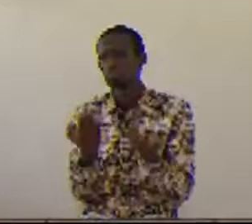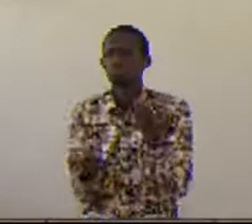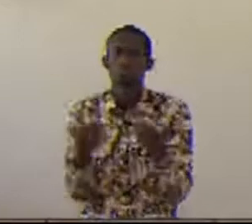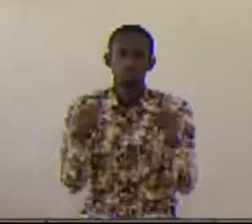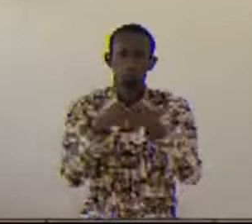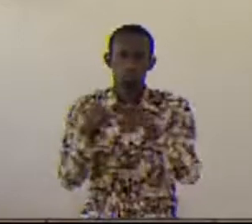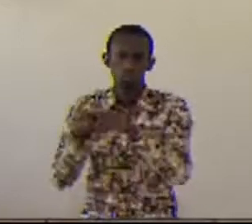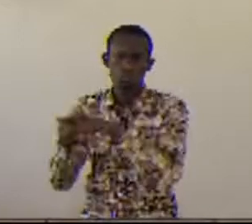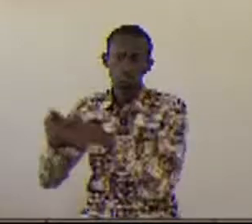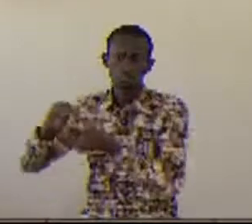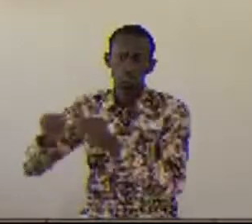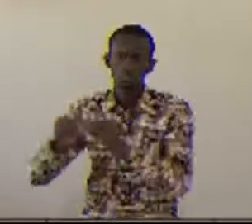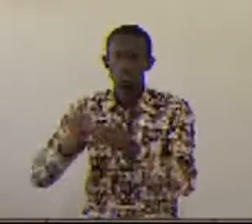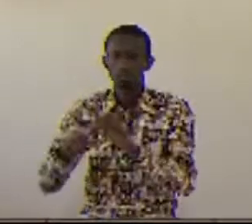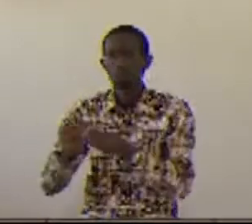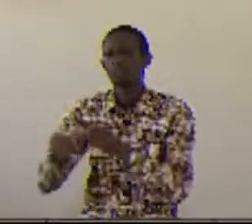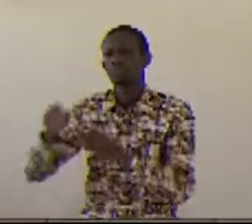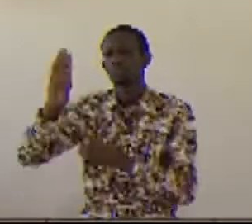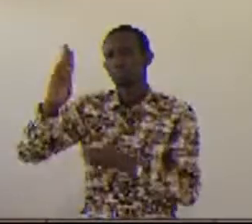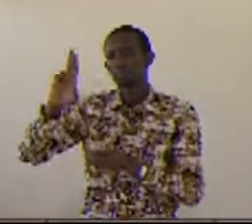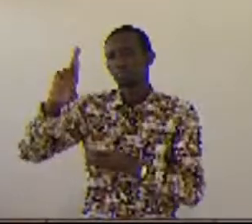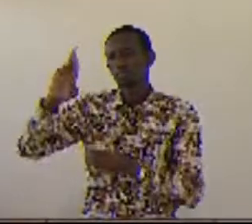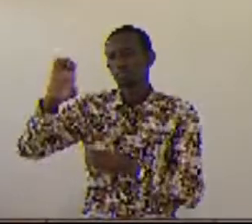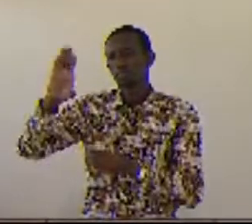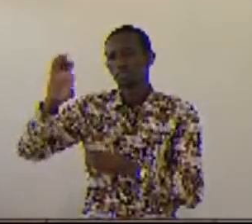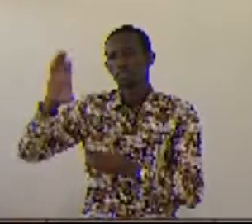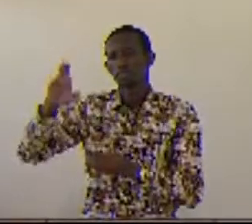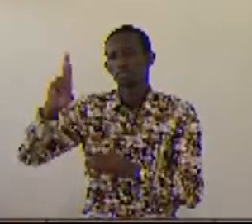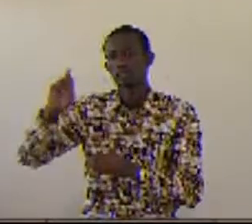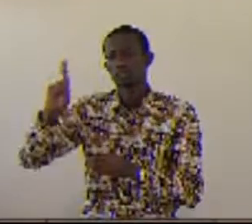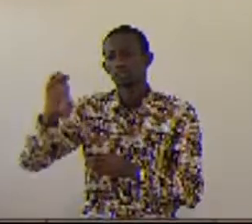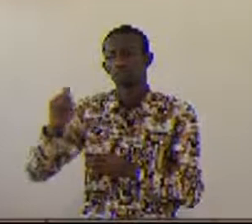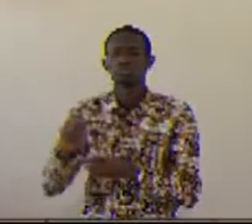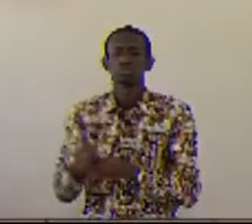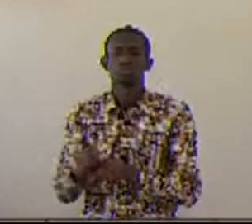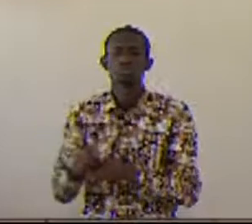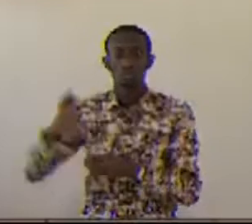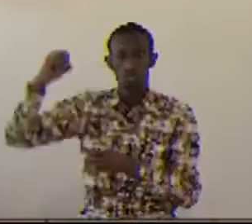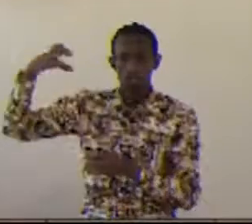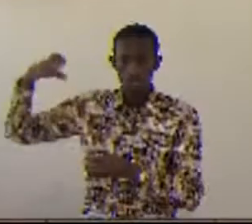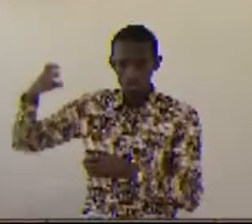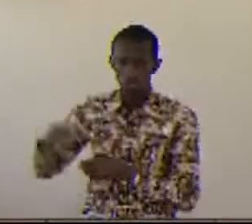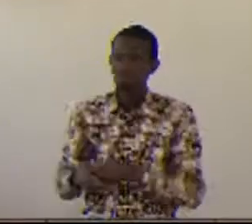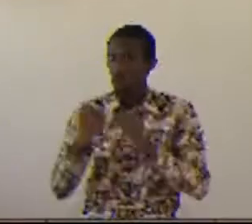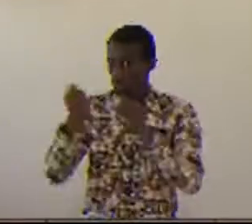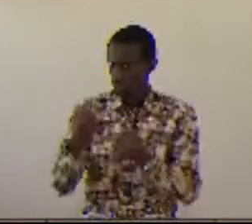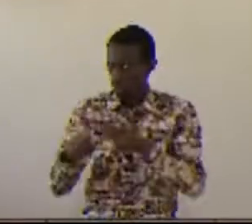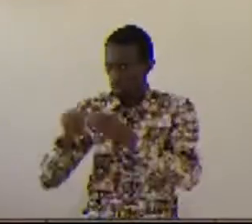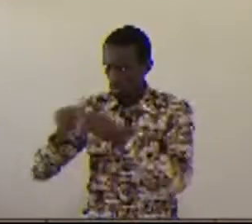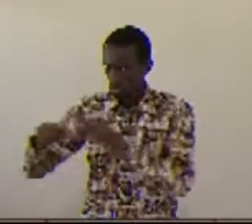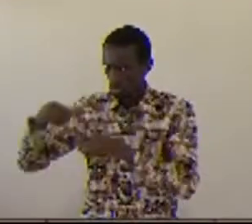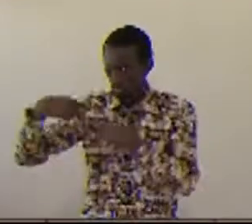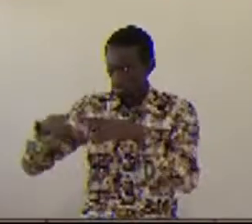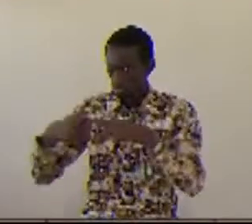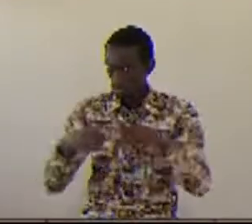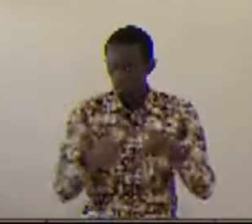delocalized electrons. So because we have same number of delocalized electrons, now we have to consider what? The size of the